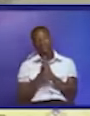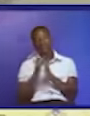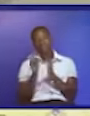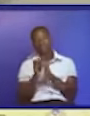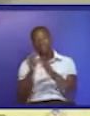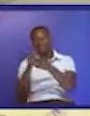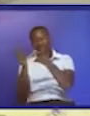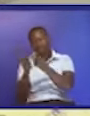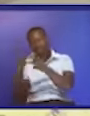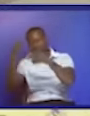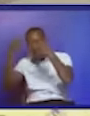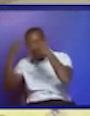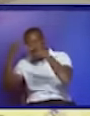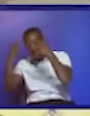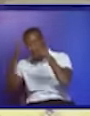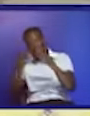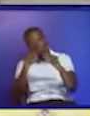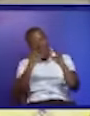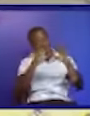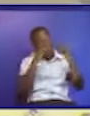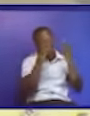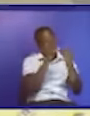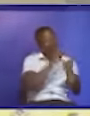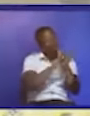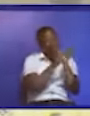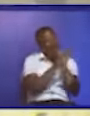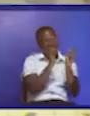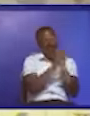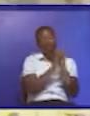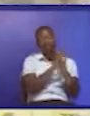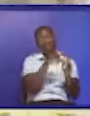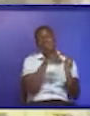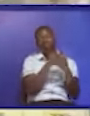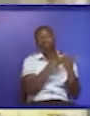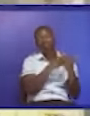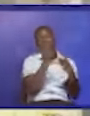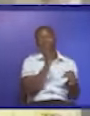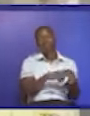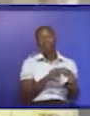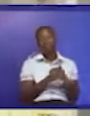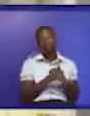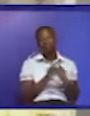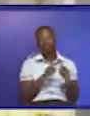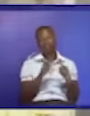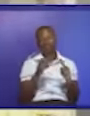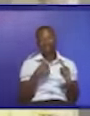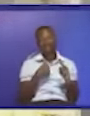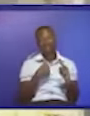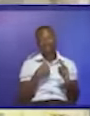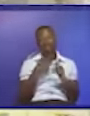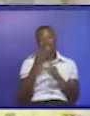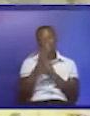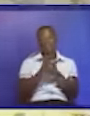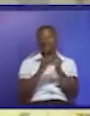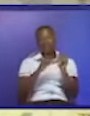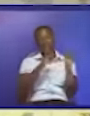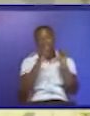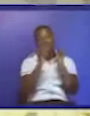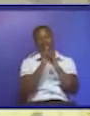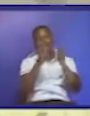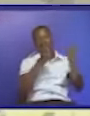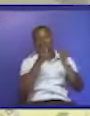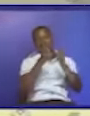Wishing that a family will change is a total waste of time. There are controlling powers